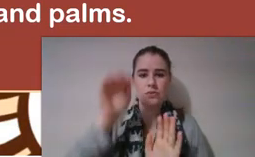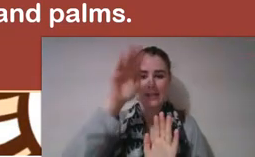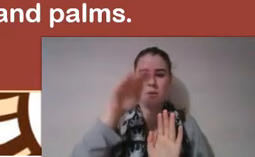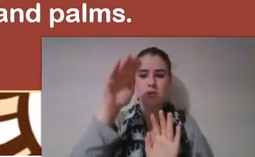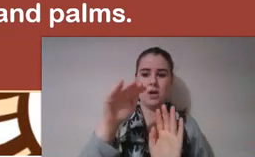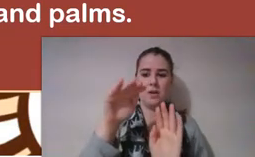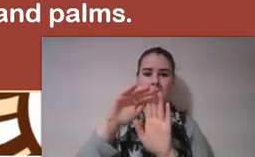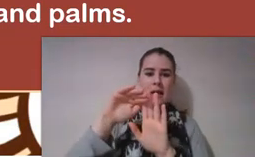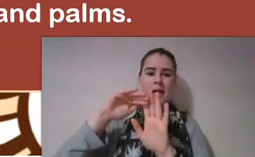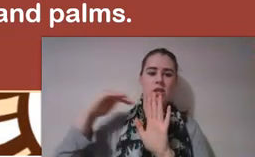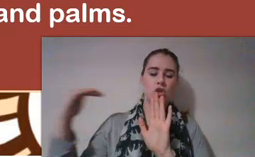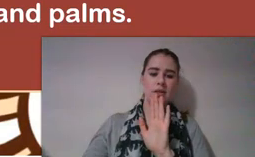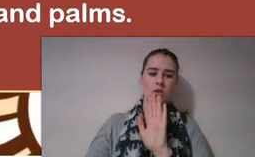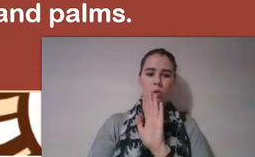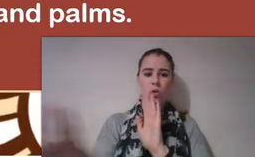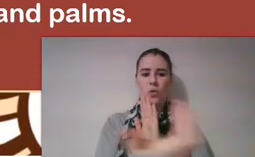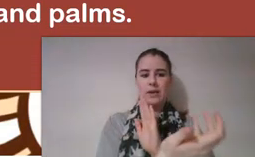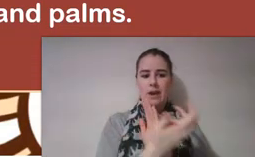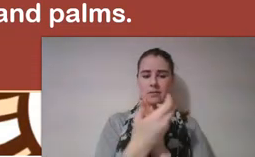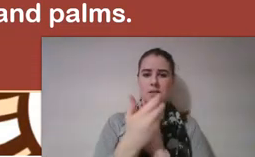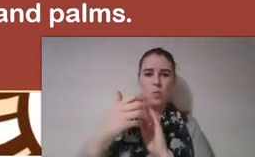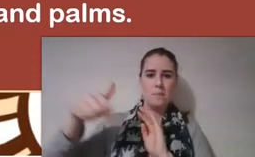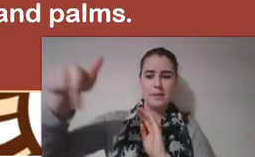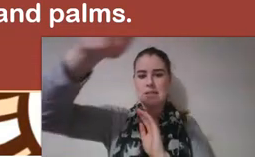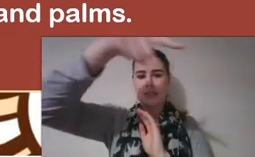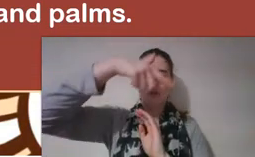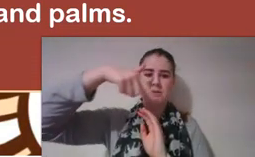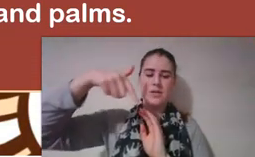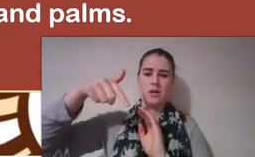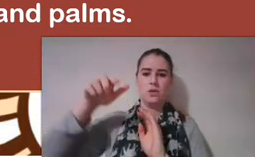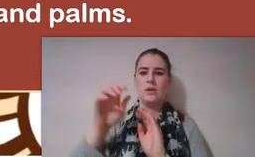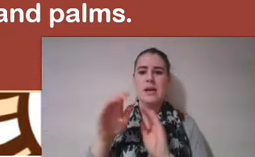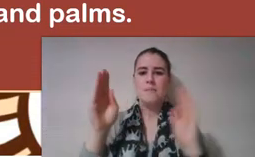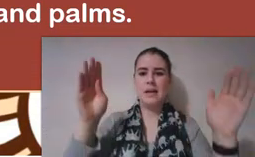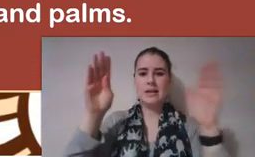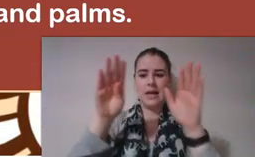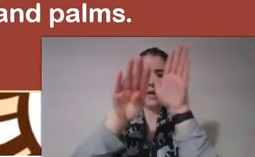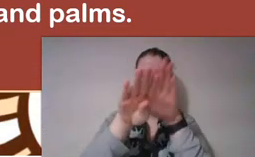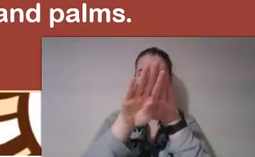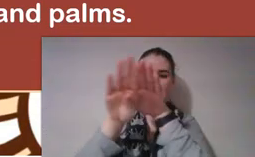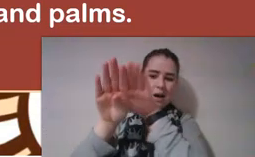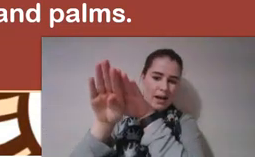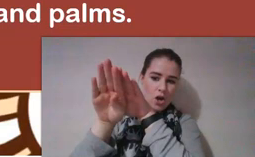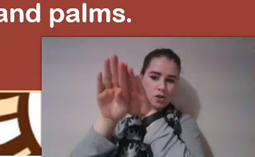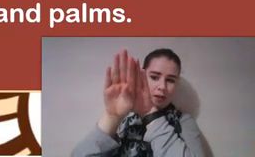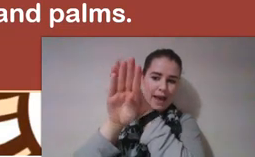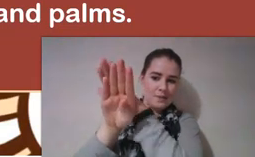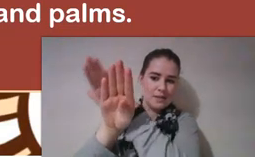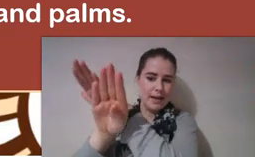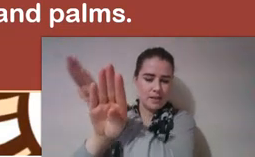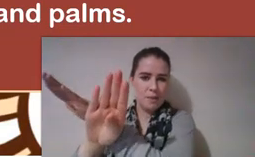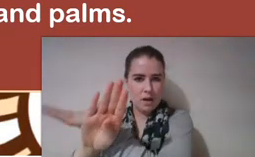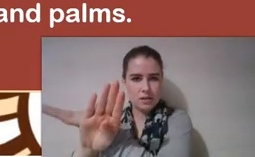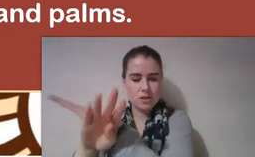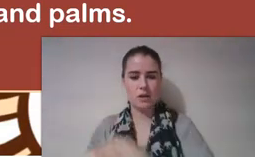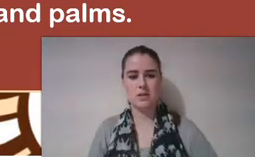thatched roof gets put on, it joins all the way round in one big continuous circle, meaning that each part overlaps